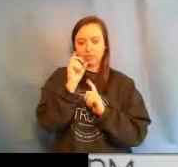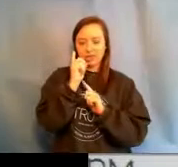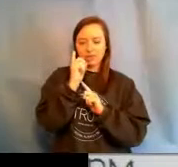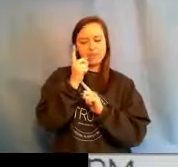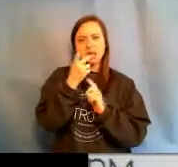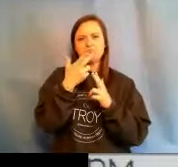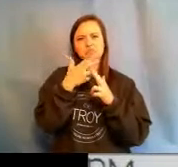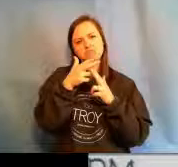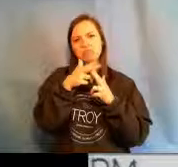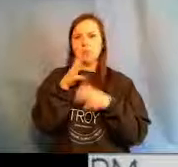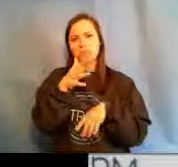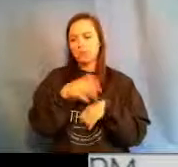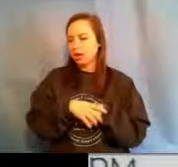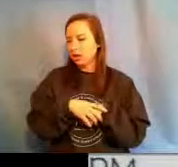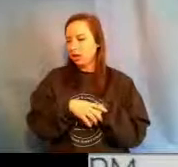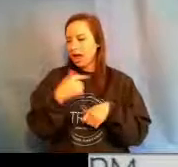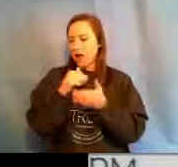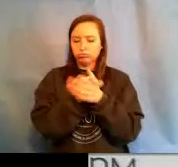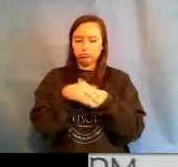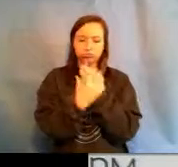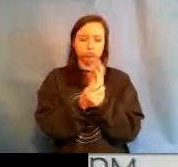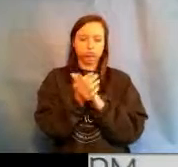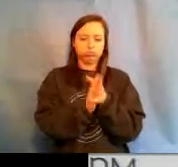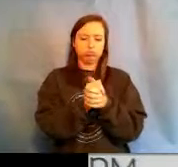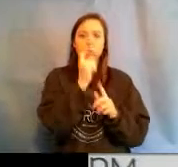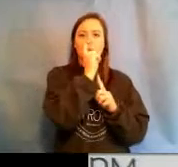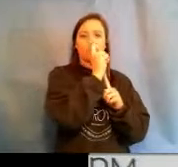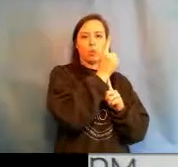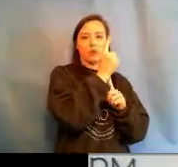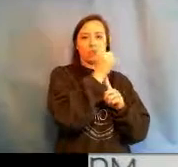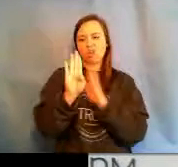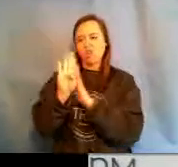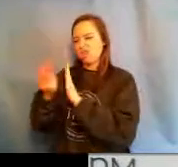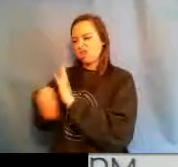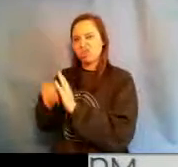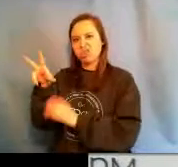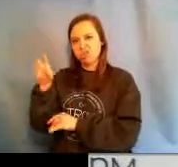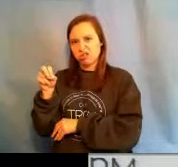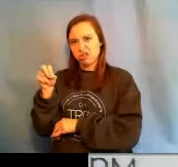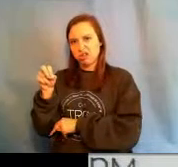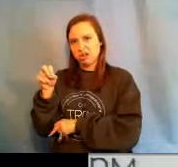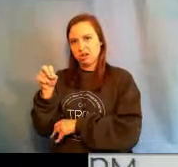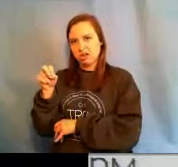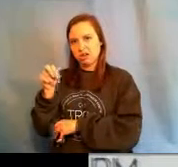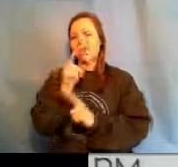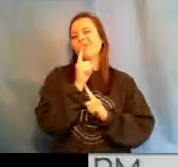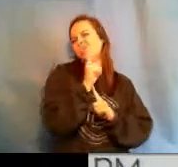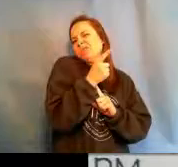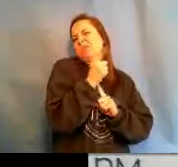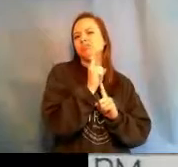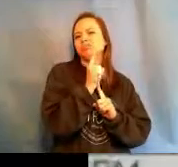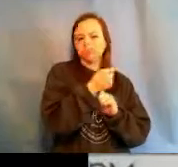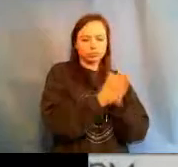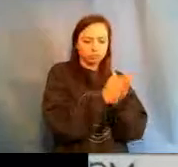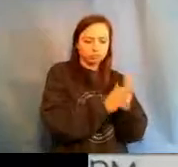half of an hour, all right? I wash my hands. Does that take us 1 minute or 30 minutes? Good, that takes